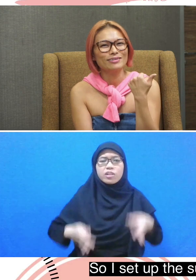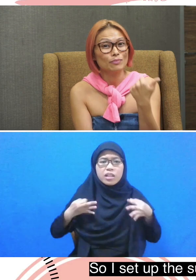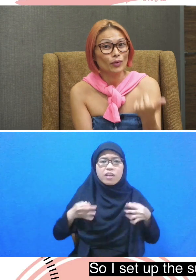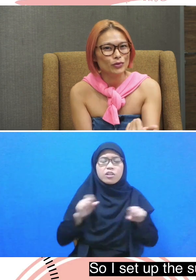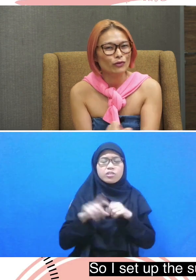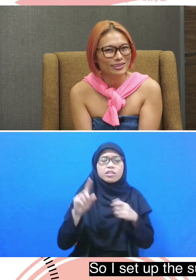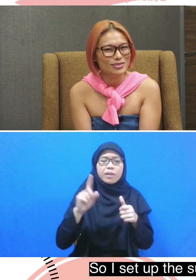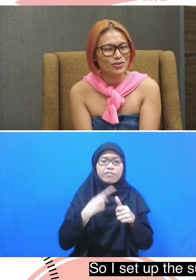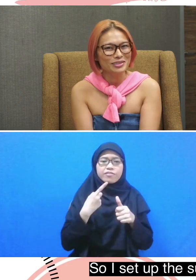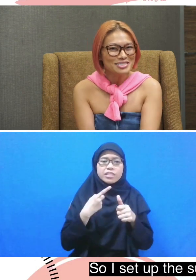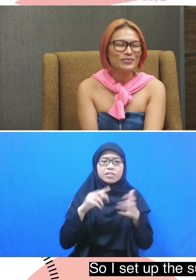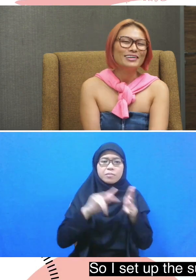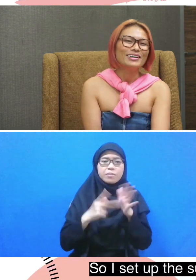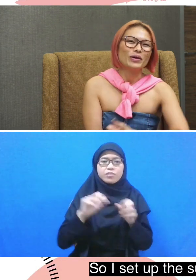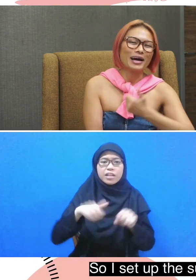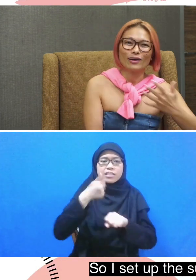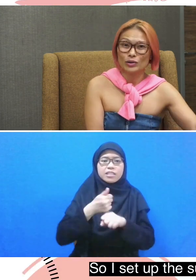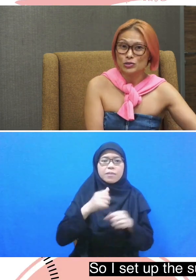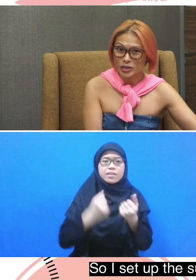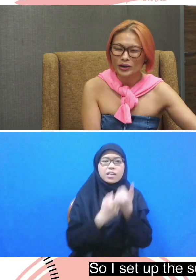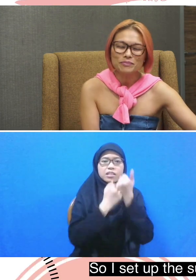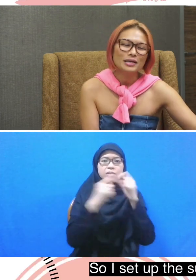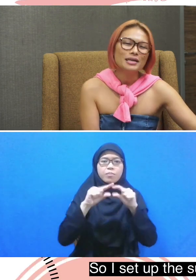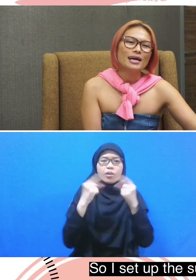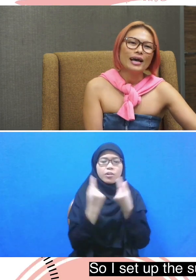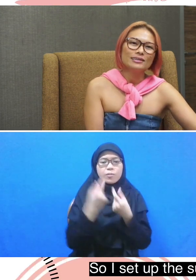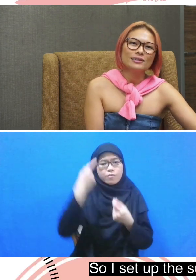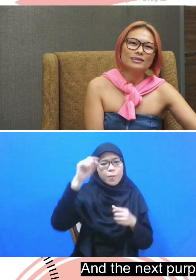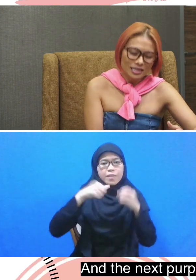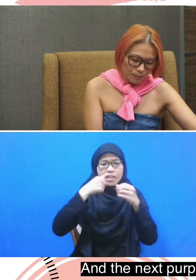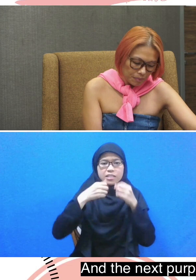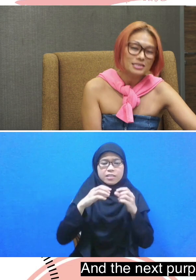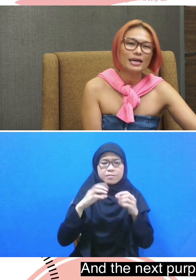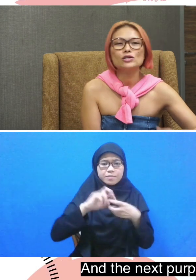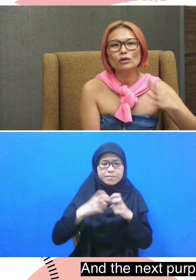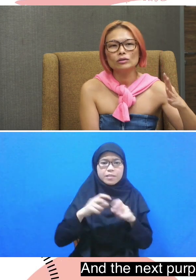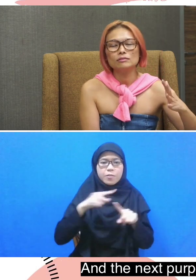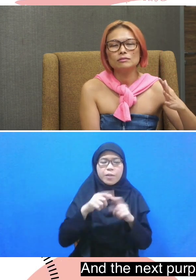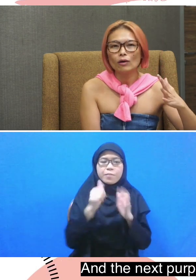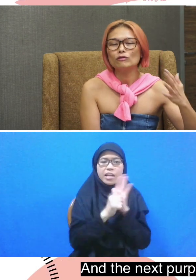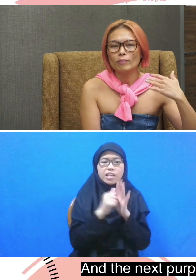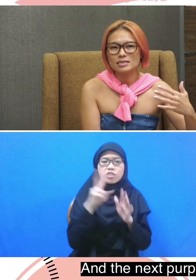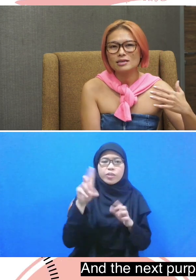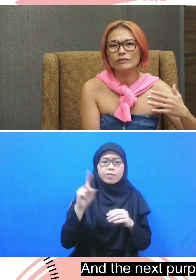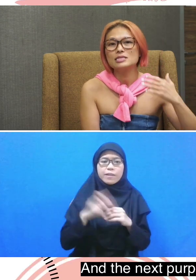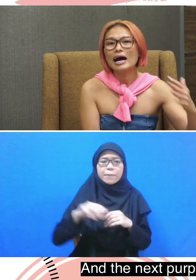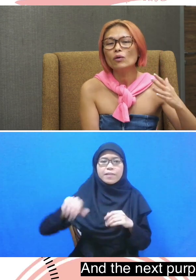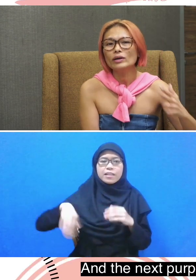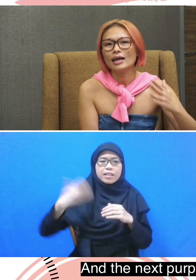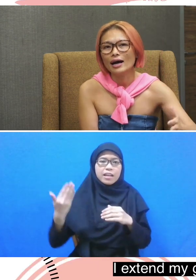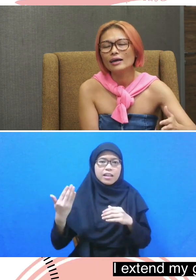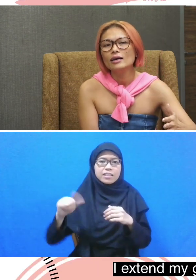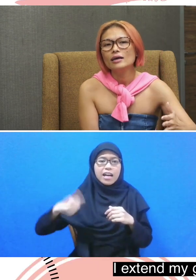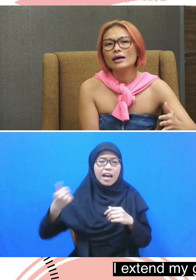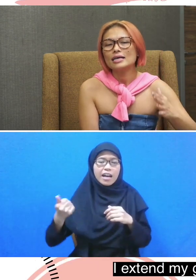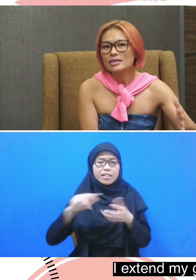the support group for eating disorders when I was 21. And the next purpose that I actually called out for myself is, how can